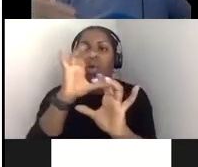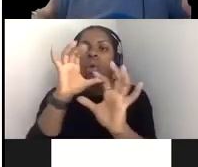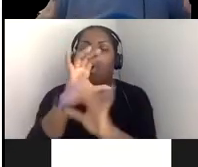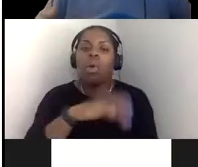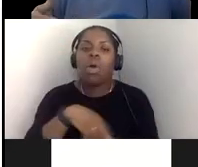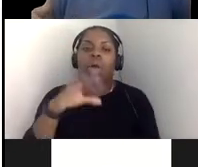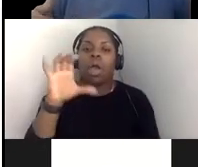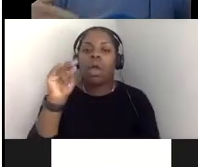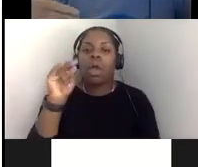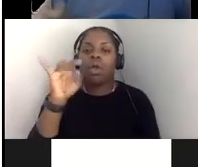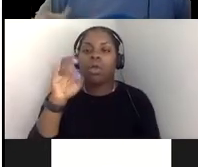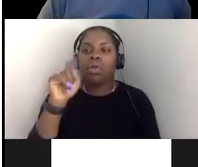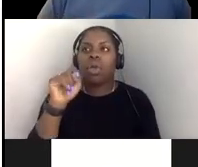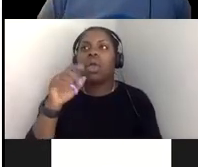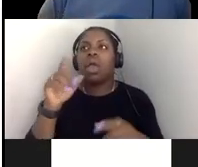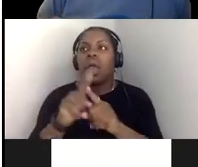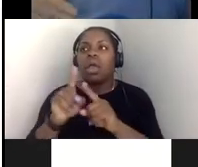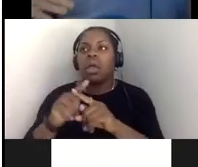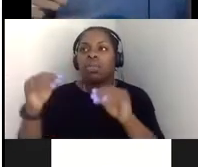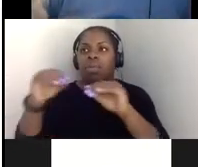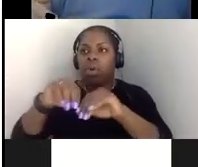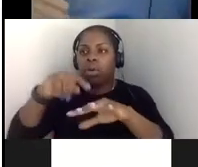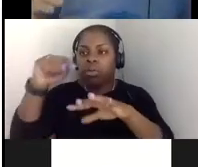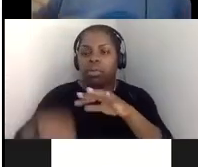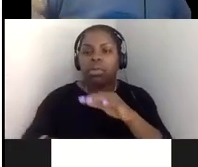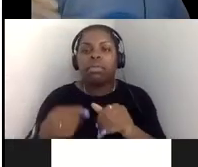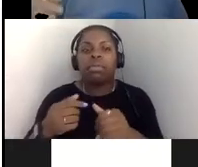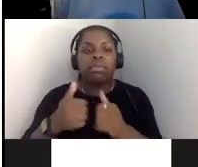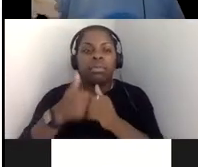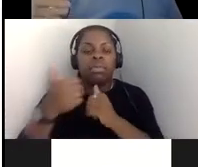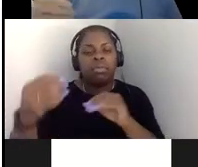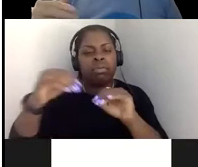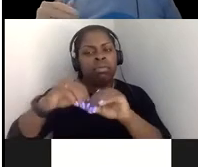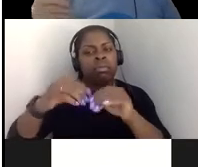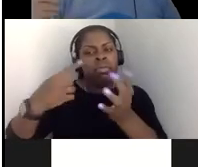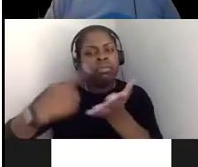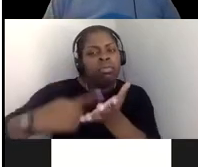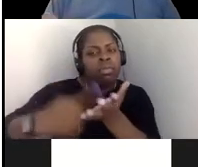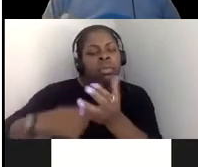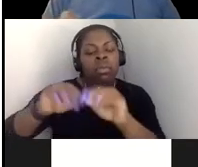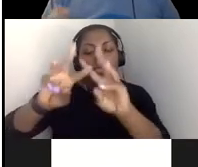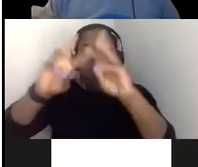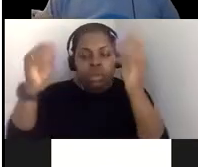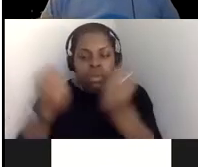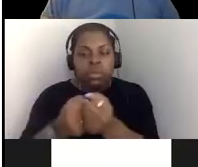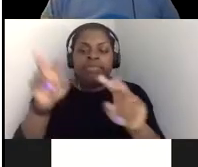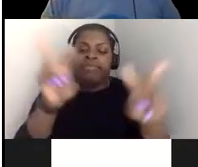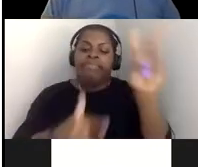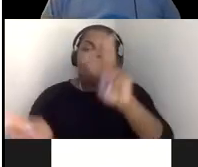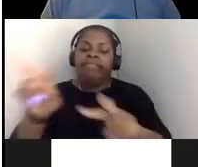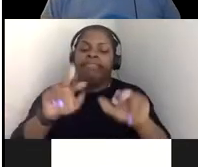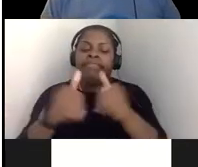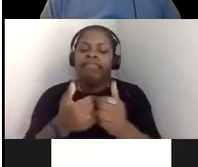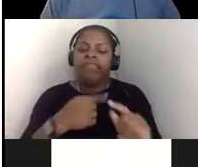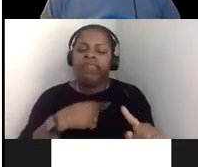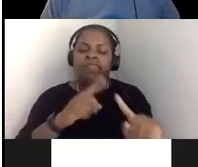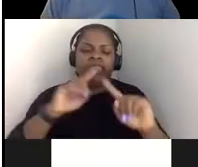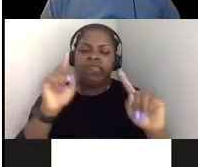e-carceration a little bit further in a little later in the workshop when we look at how we respond